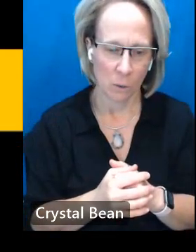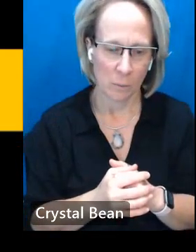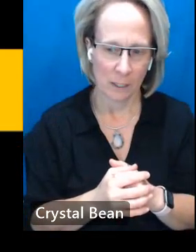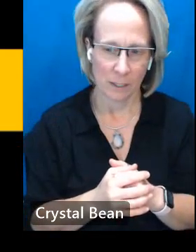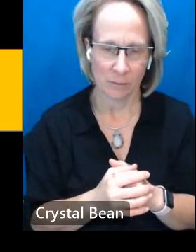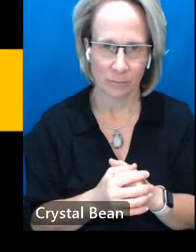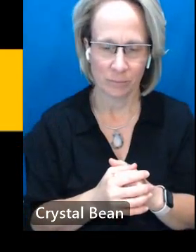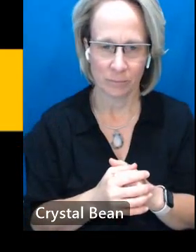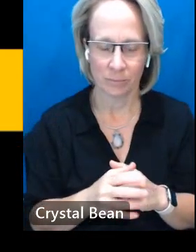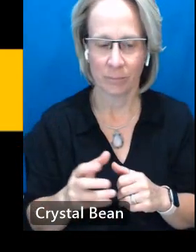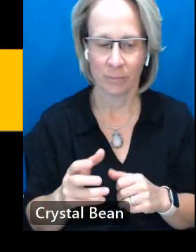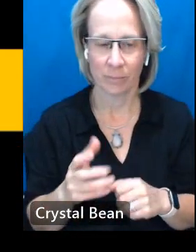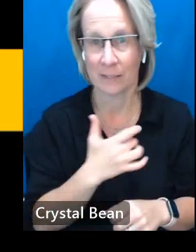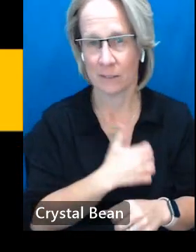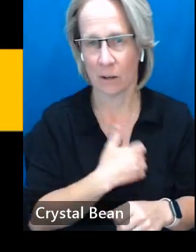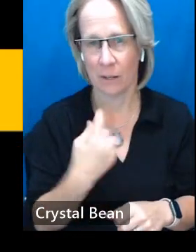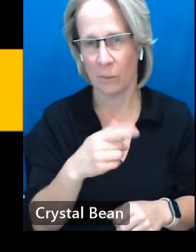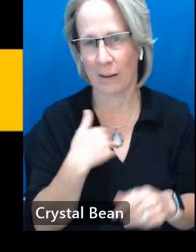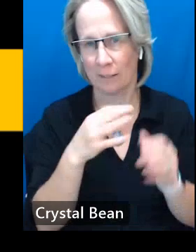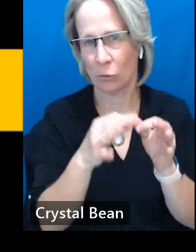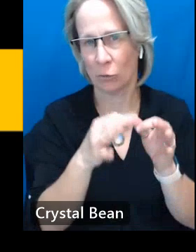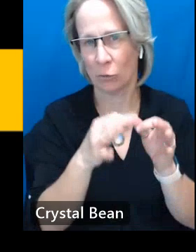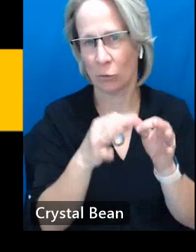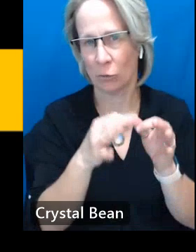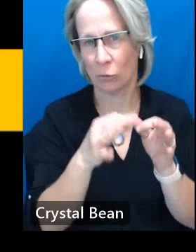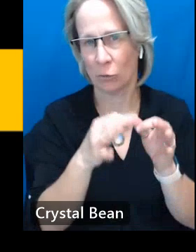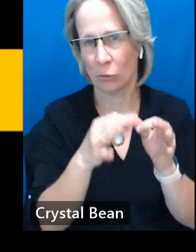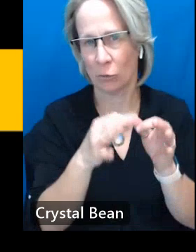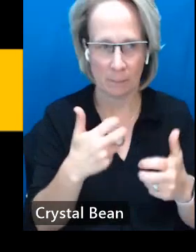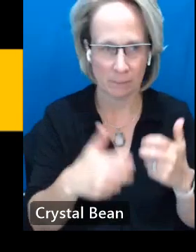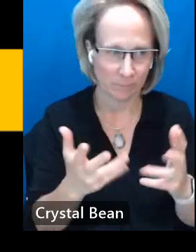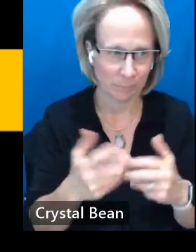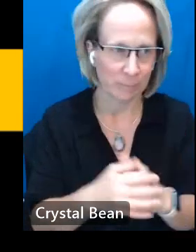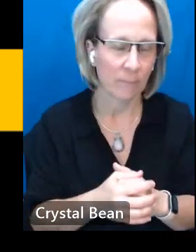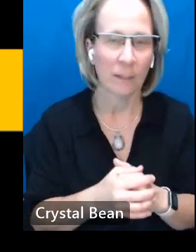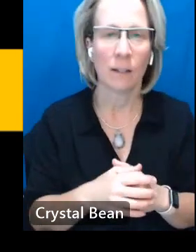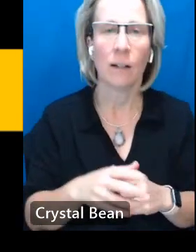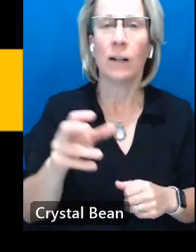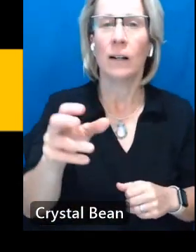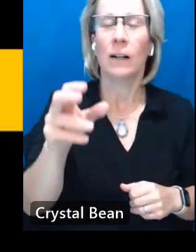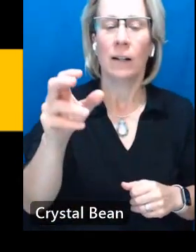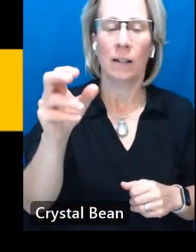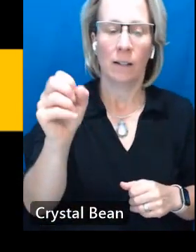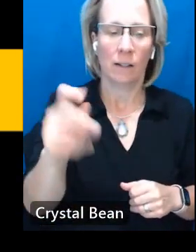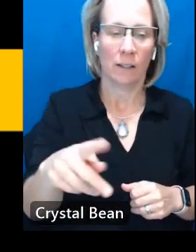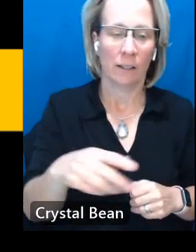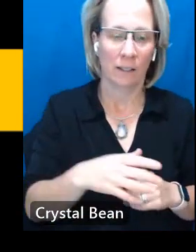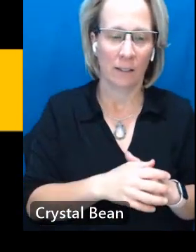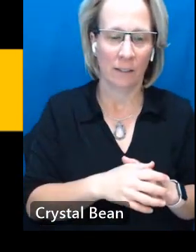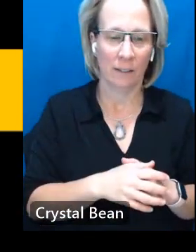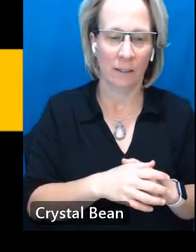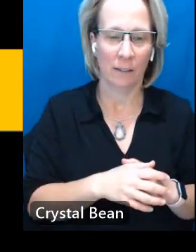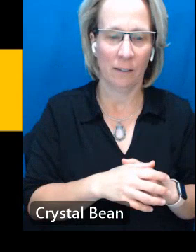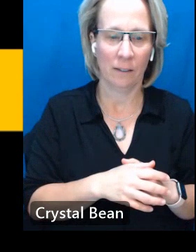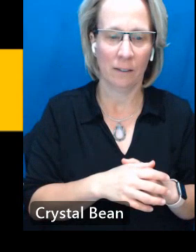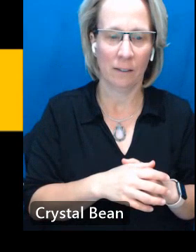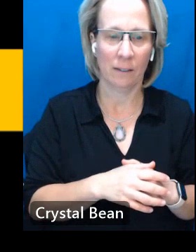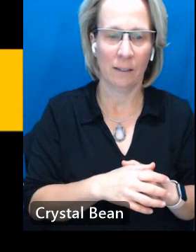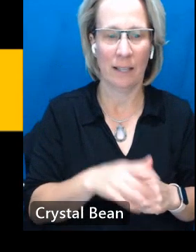And this is just an example of if you were doing, if you were setting up department level budgets, this is how they would look